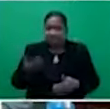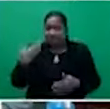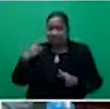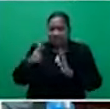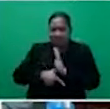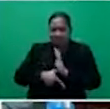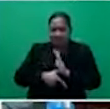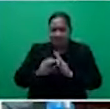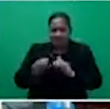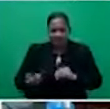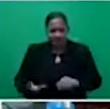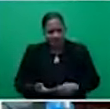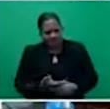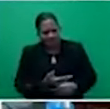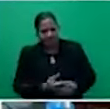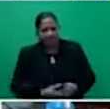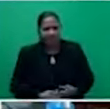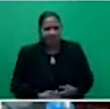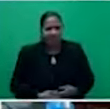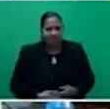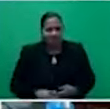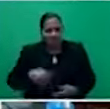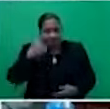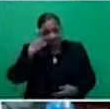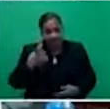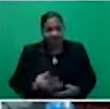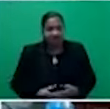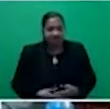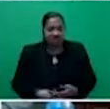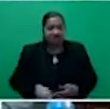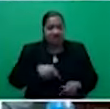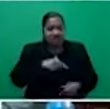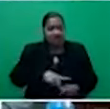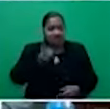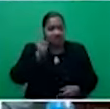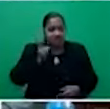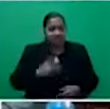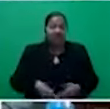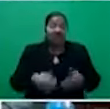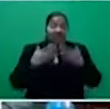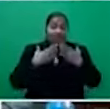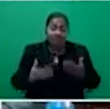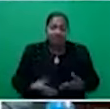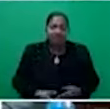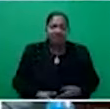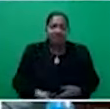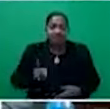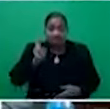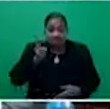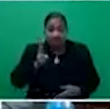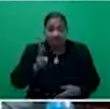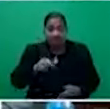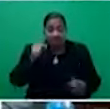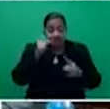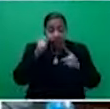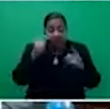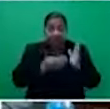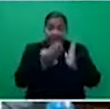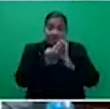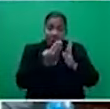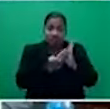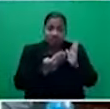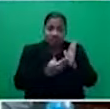not justified, sir. You see, the idea, this is, again, thank you very much. This brings me to the point that this budget, the